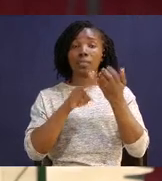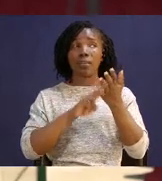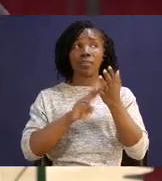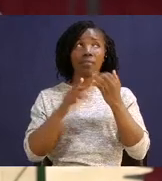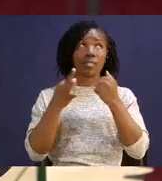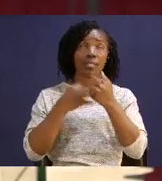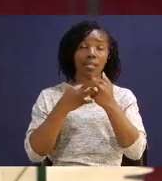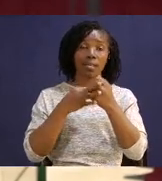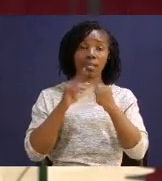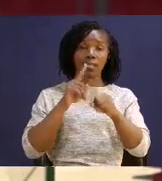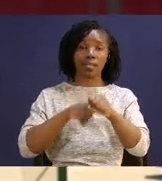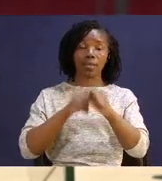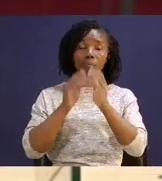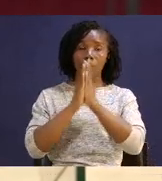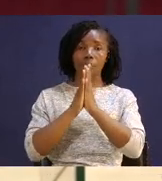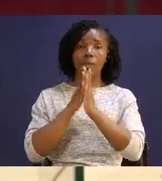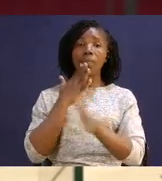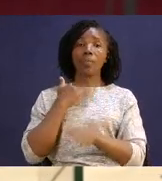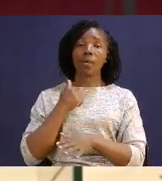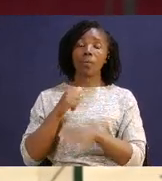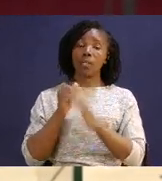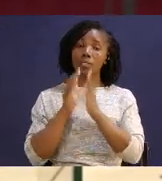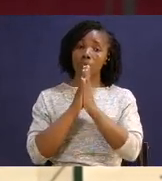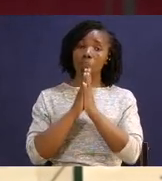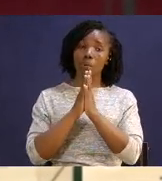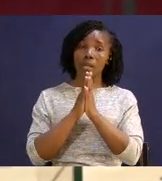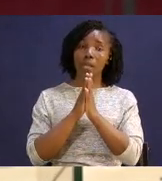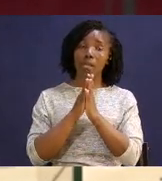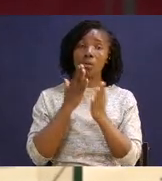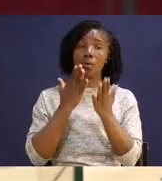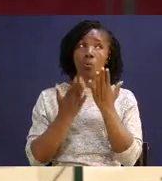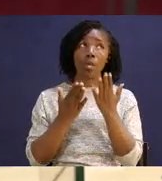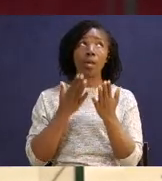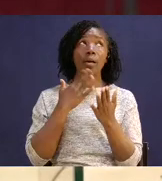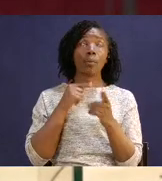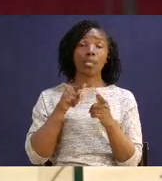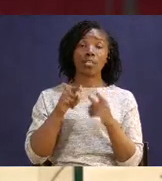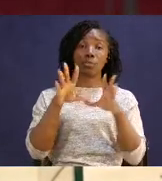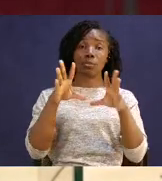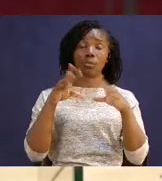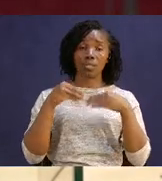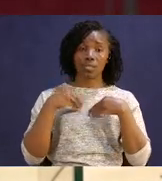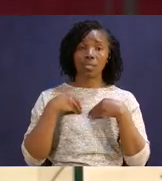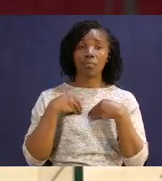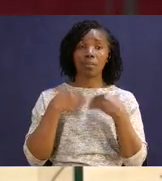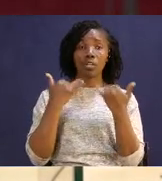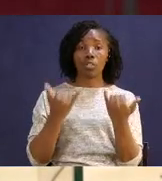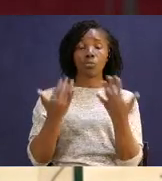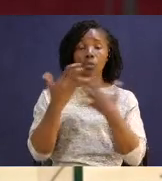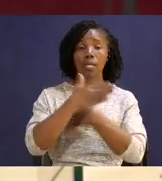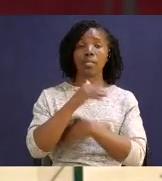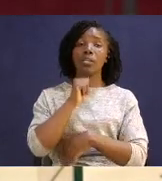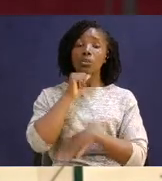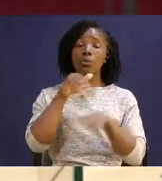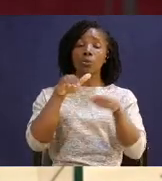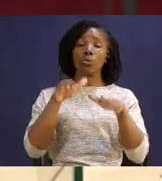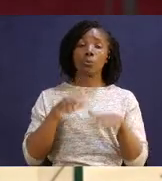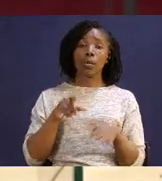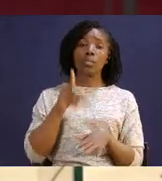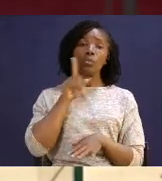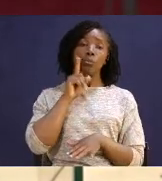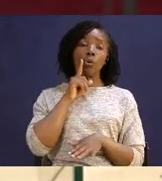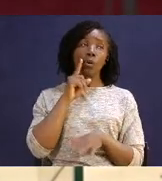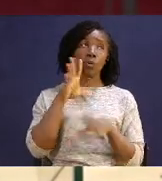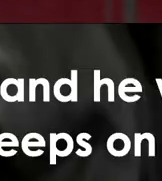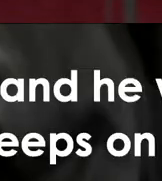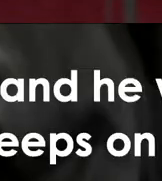Matthew 7:8, as I pray, because I want to pray a prayer where I want you to receive, okay, tonight. Don't wait for tomorrow to receive.